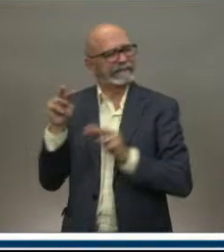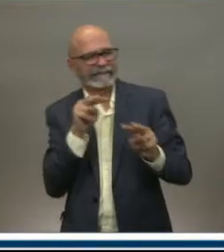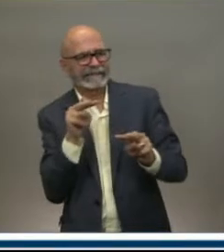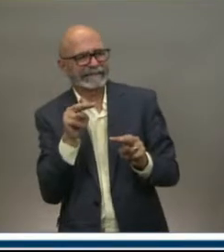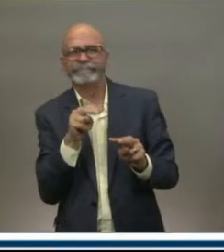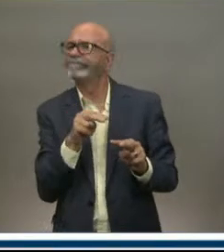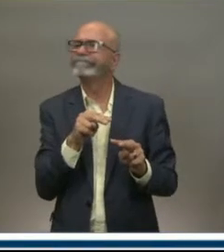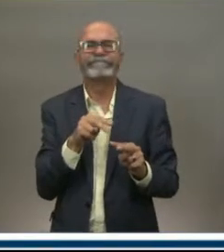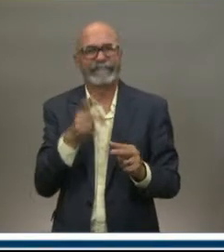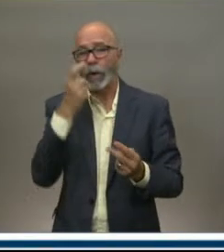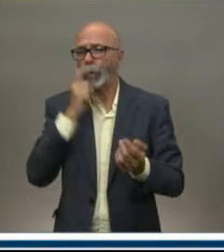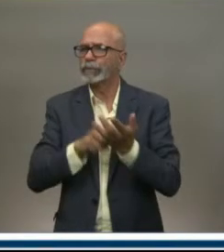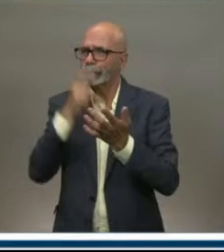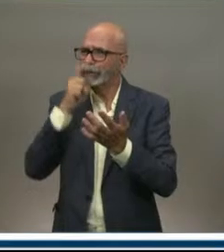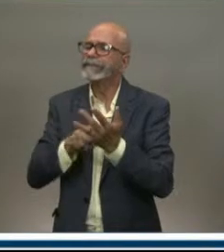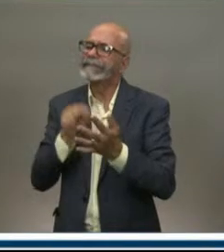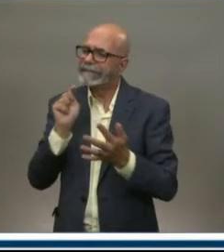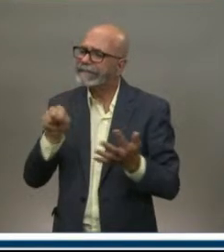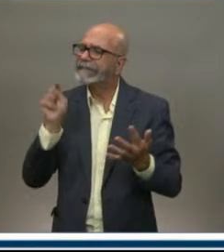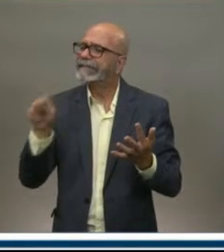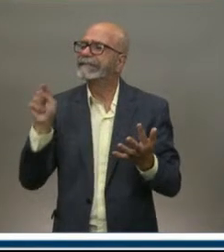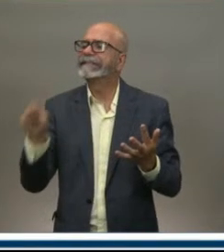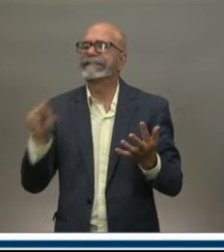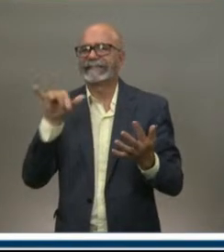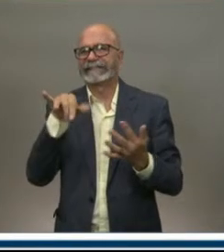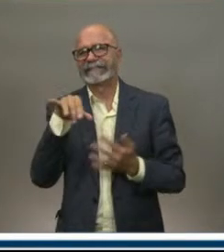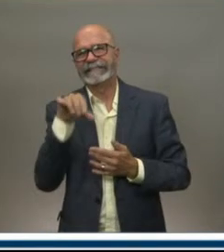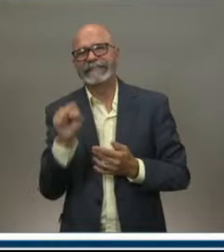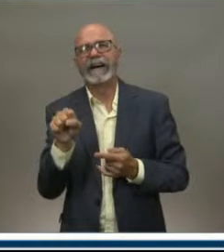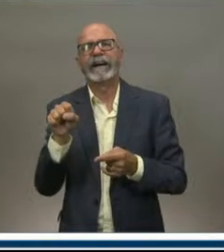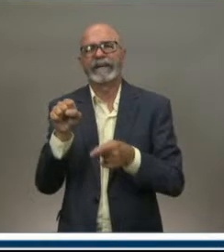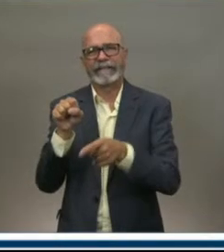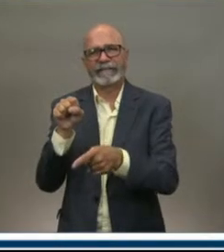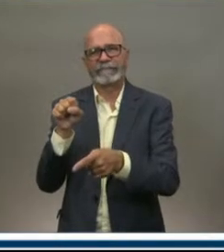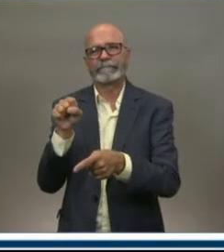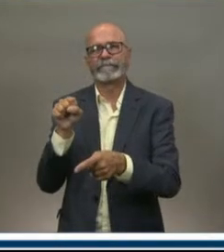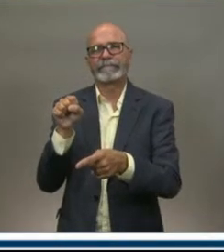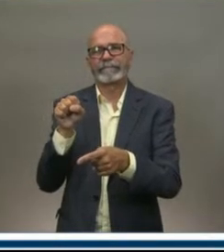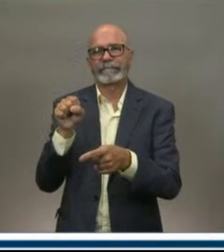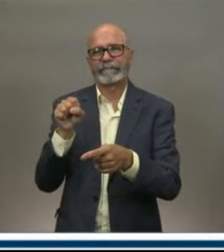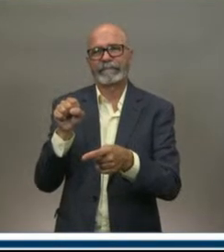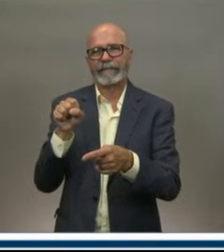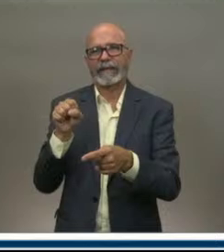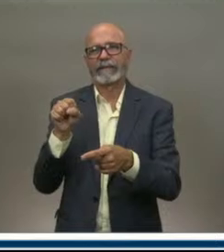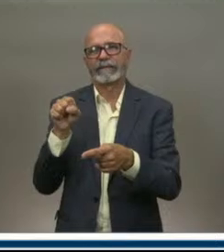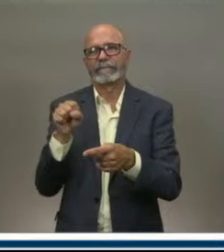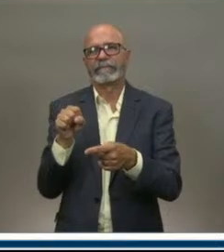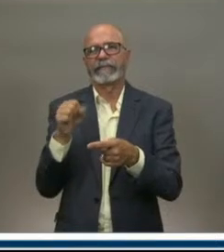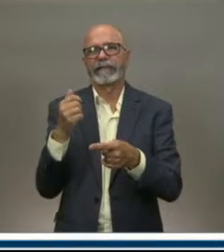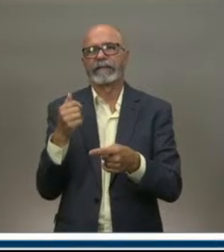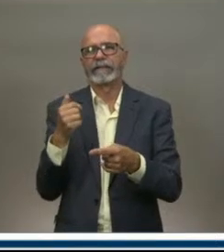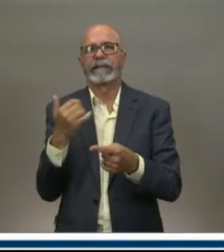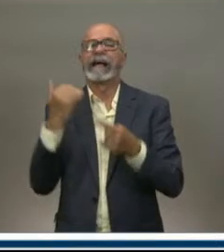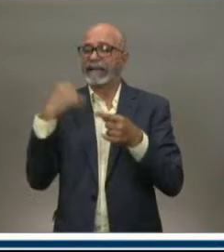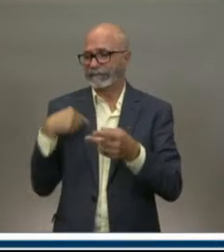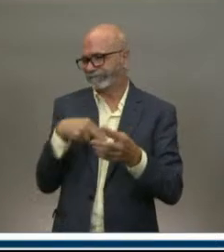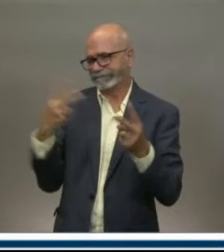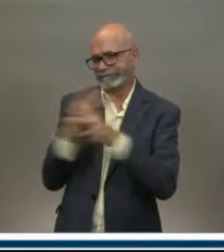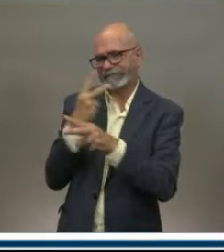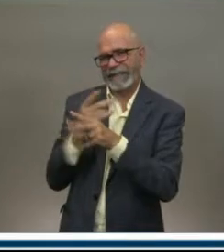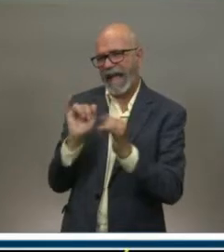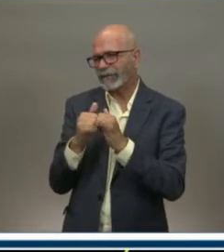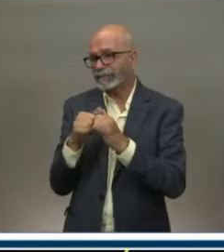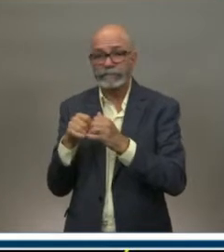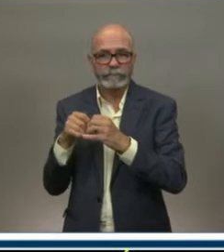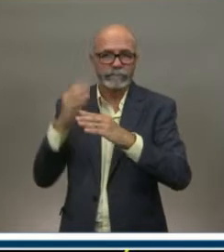that as we operationalized enhanced infection control measures, which meant